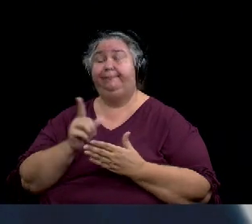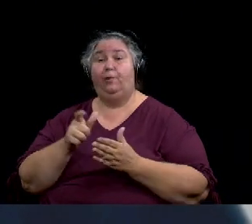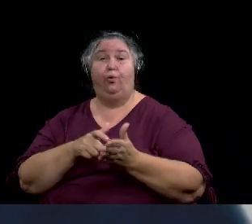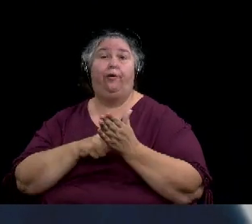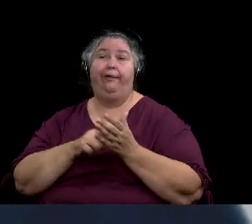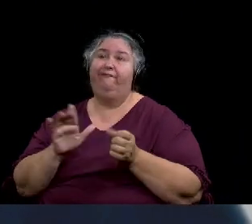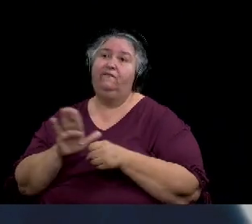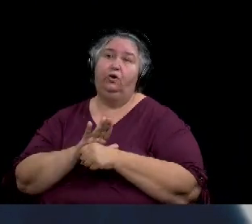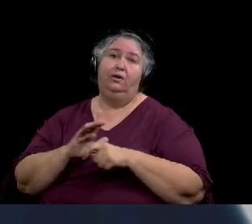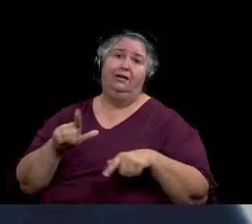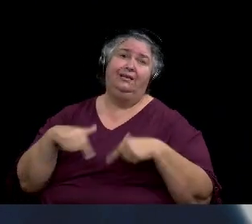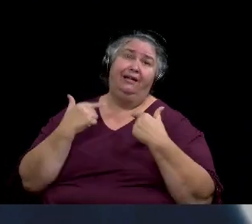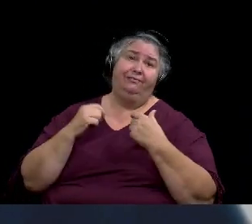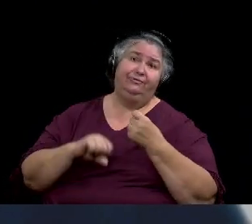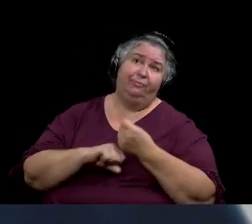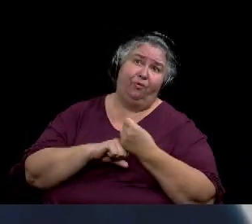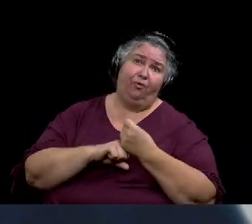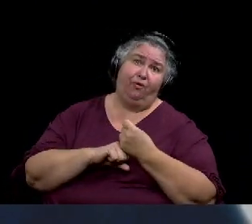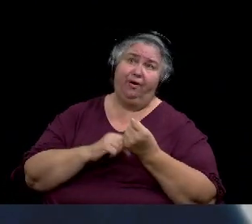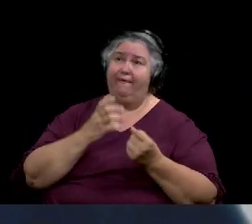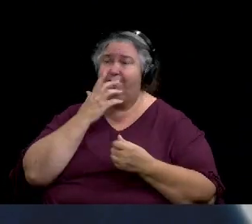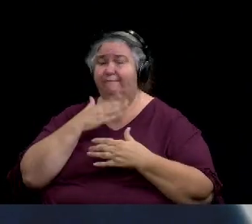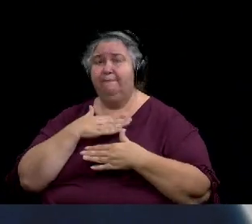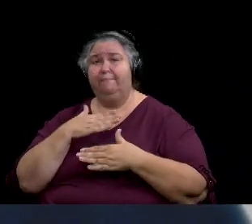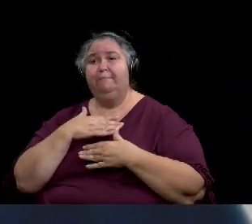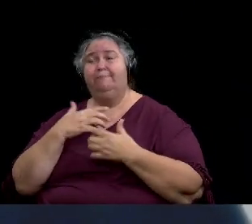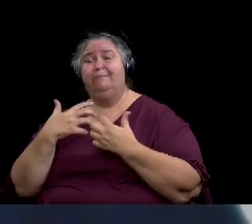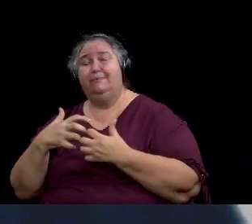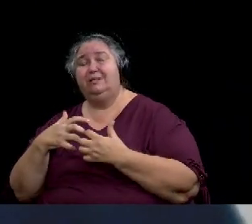life support on ventilators with multiple other interventions,